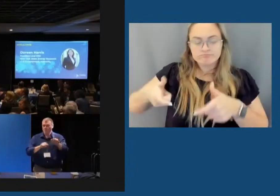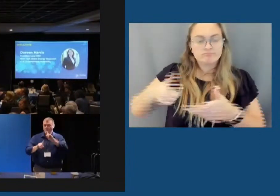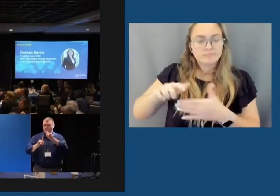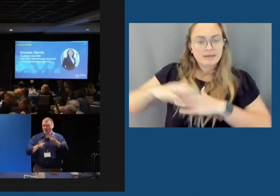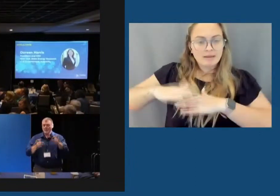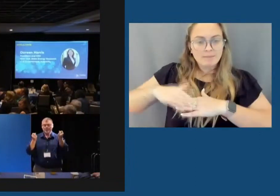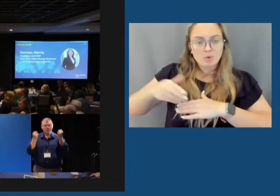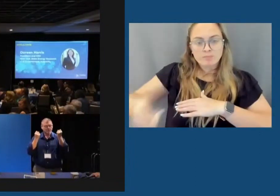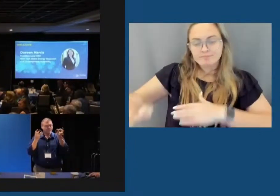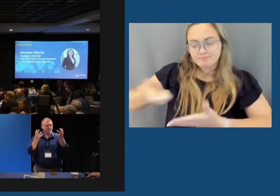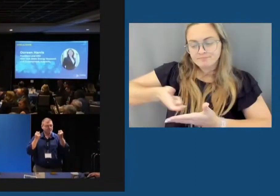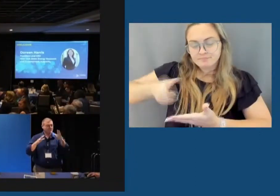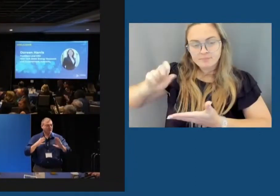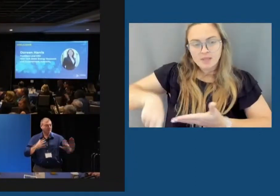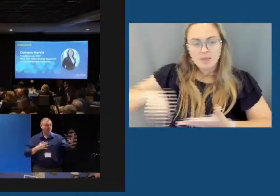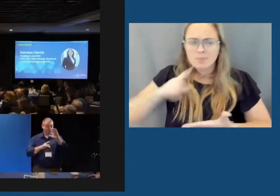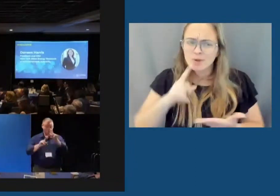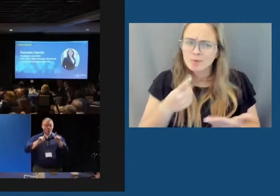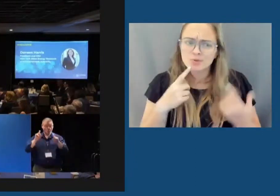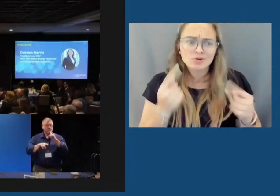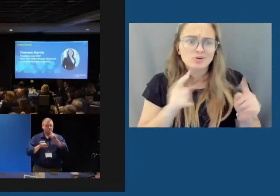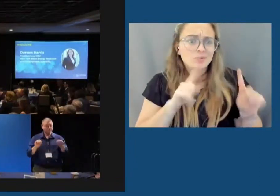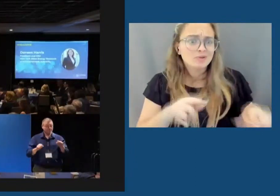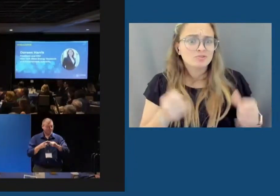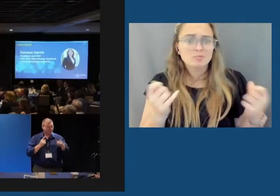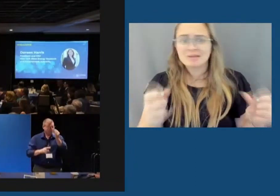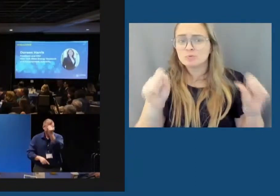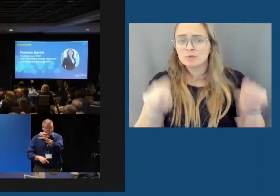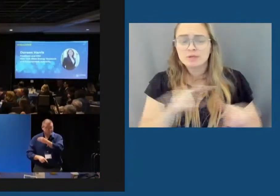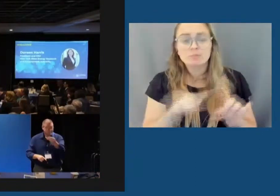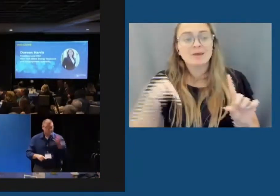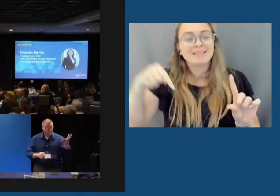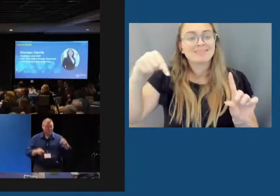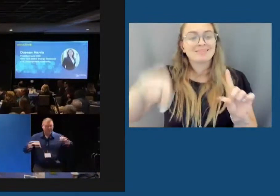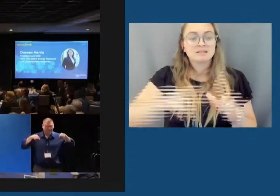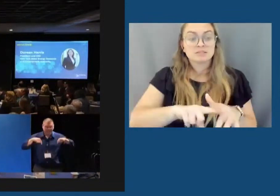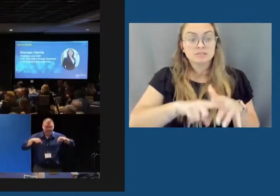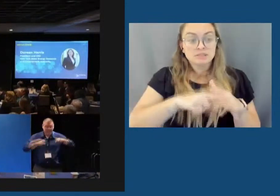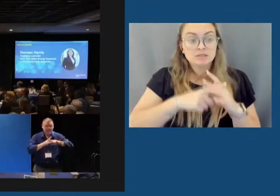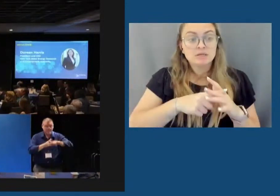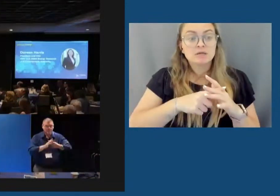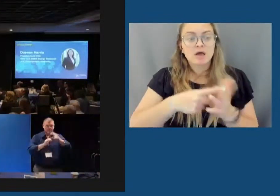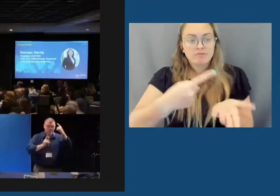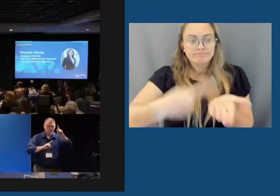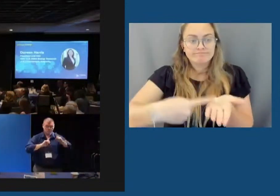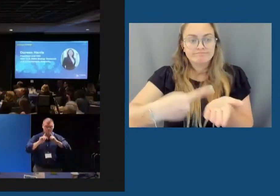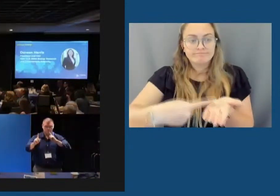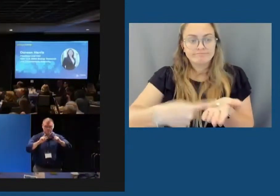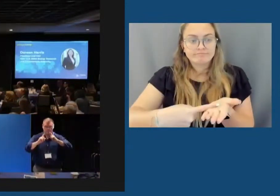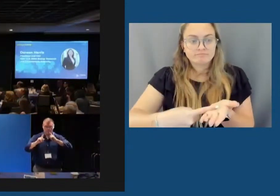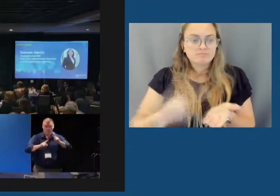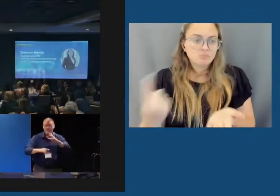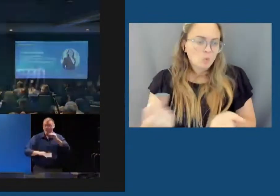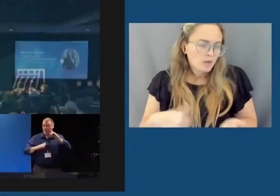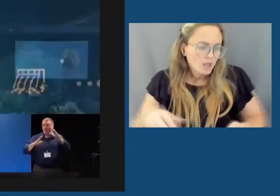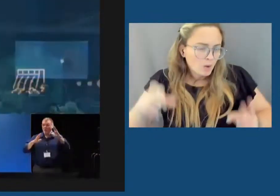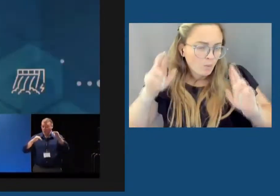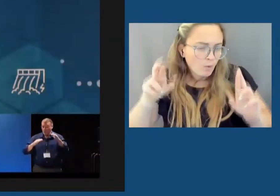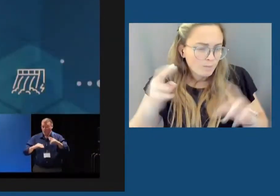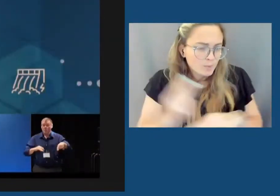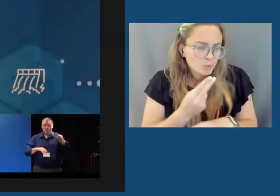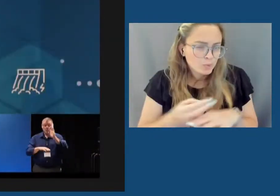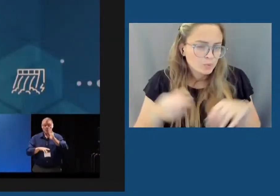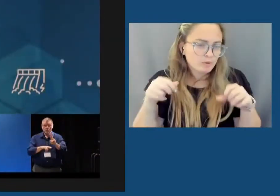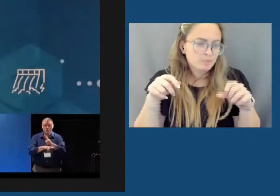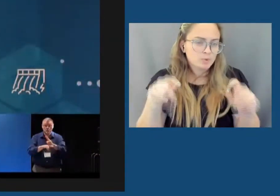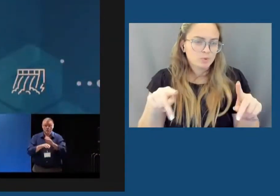questions as we possibly can, but I want you to know that this is the beginning of a dialogue, and one that I hope you will use this